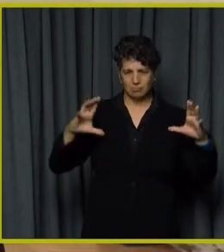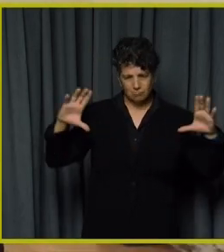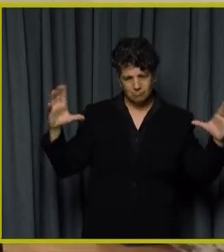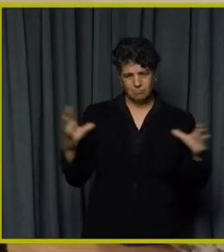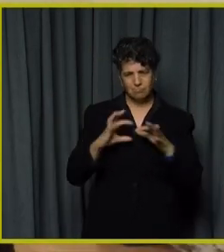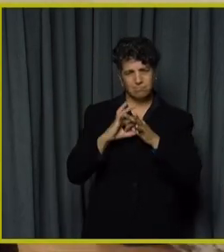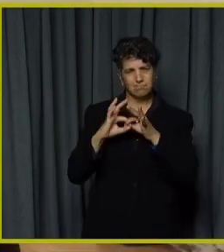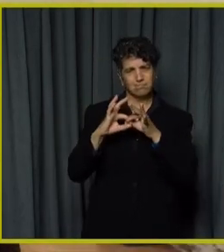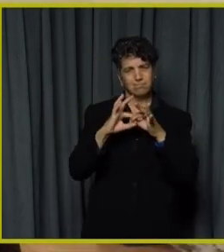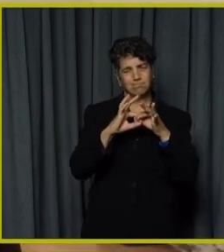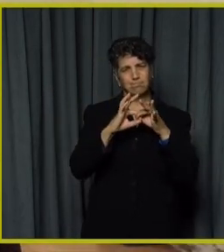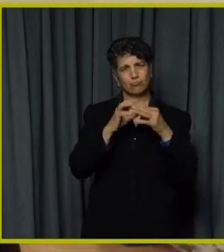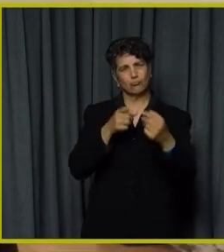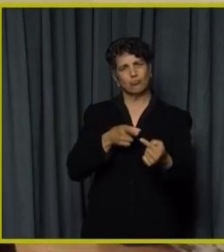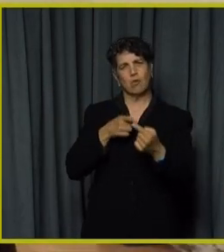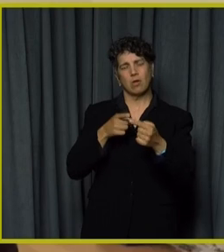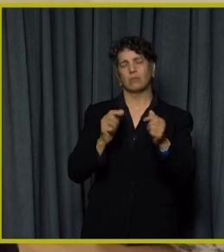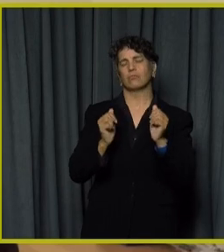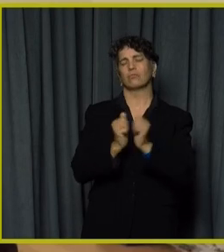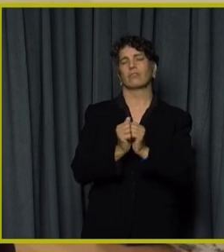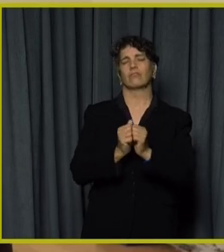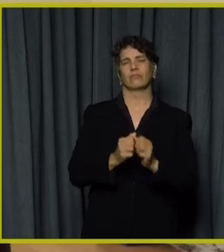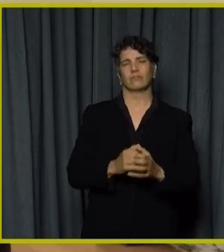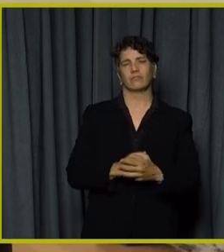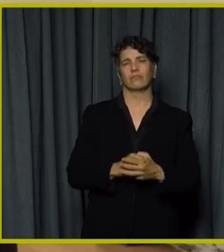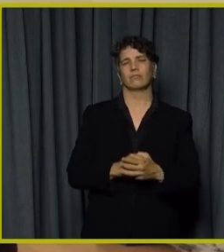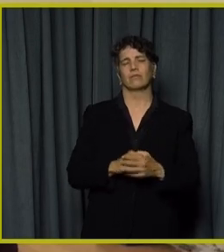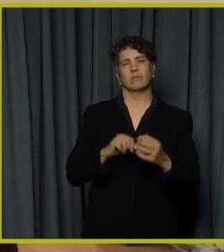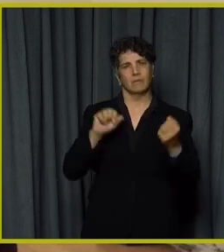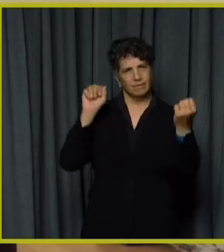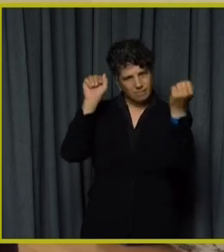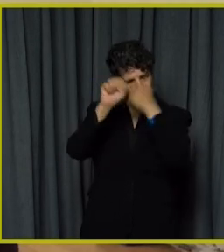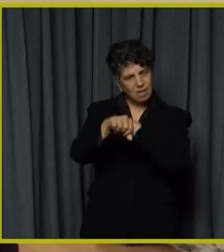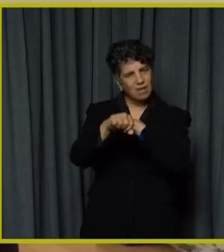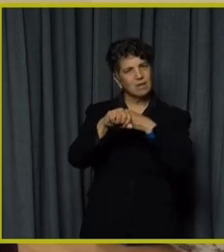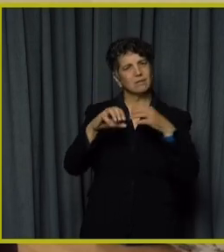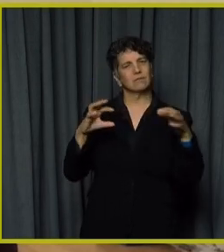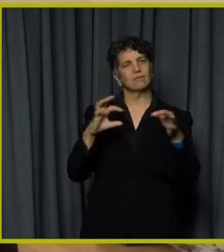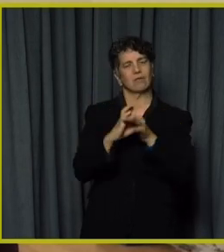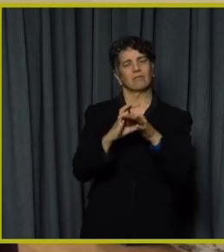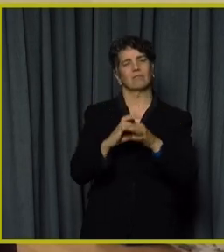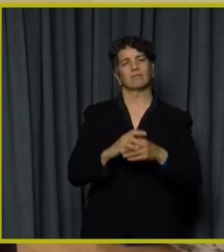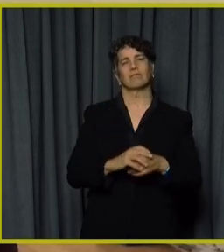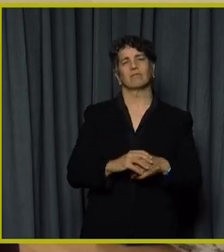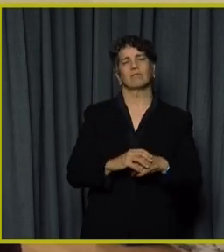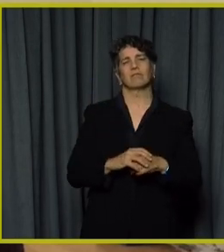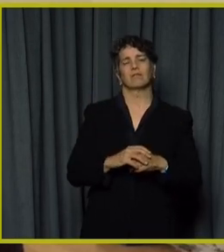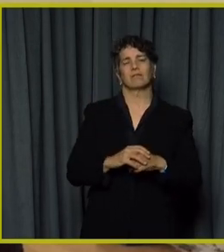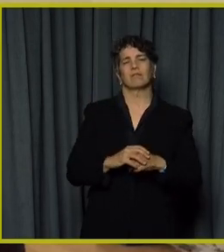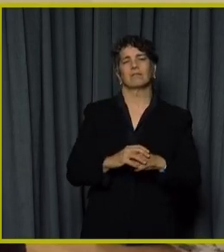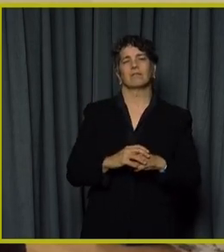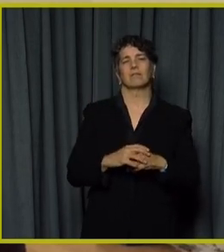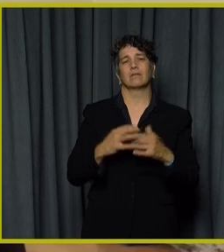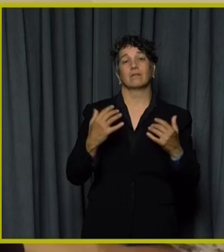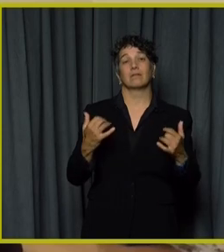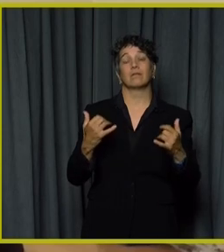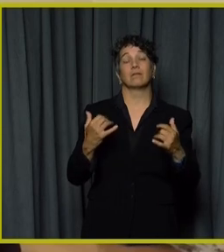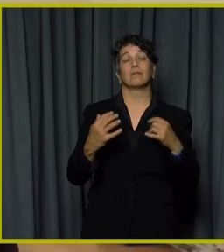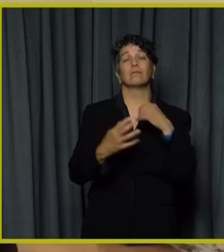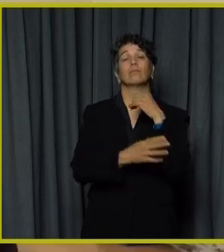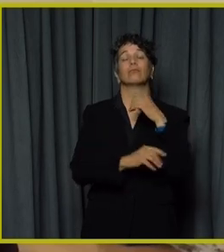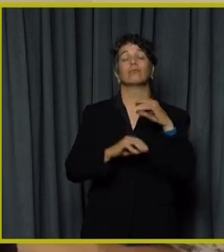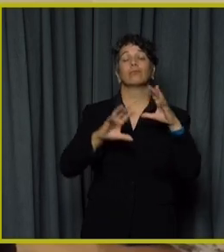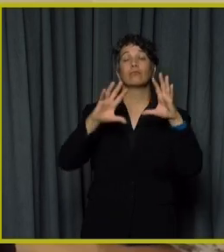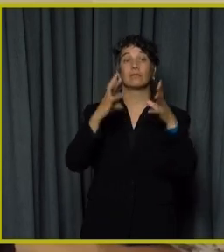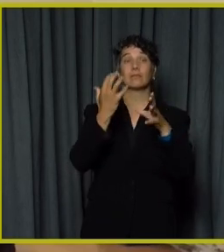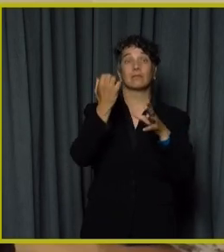struggle together. Let us continue to fight together. This Poor People's Campaign is a light